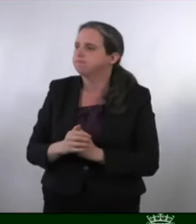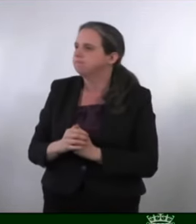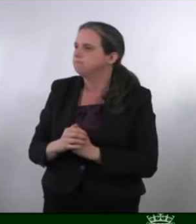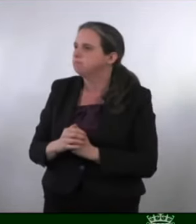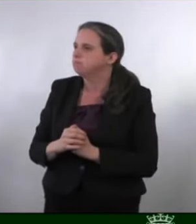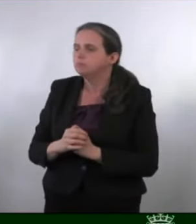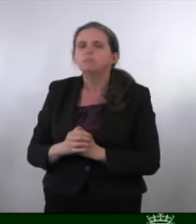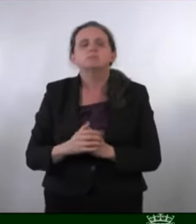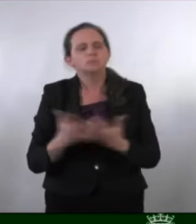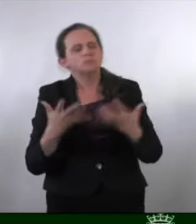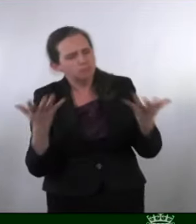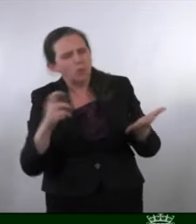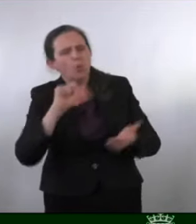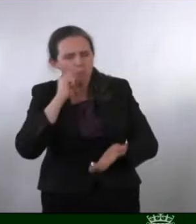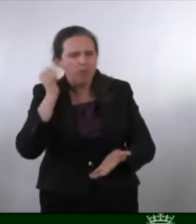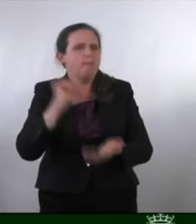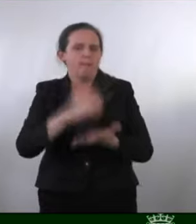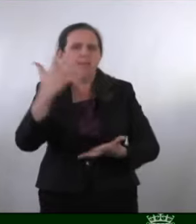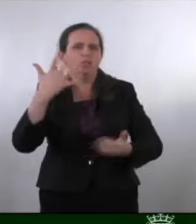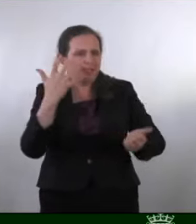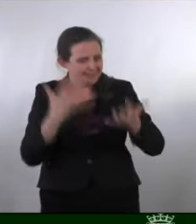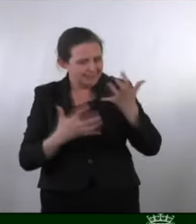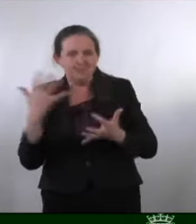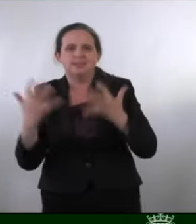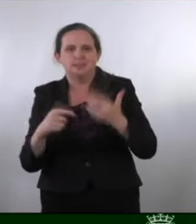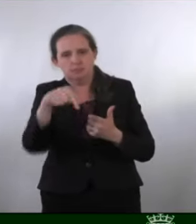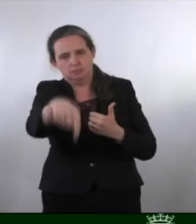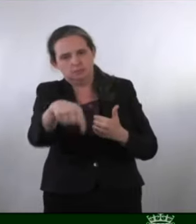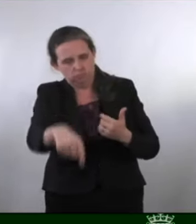we look at to make exactly the judgments that